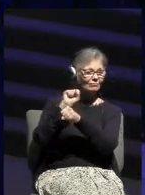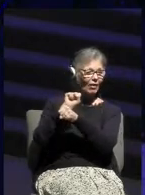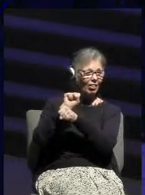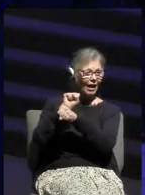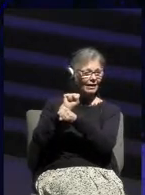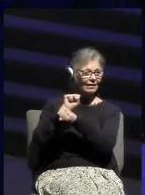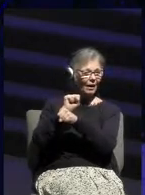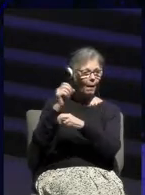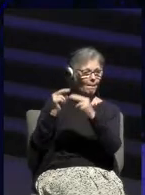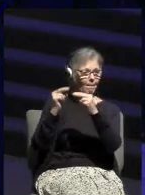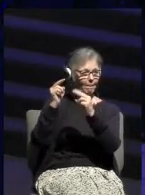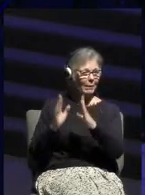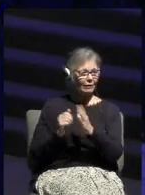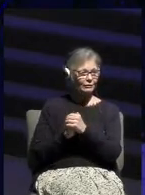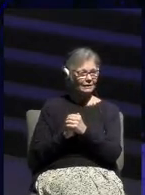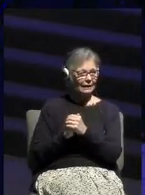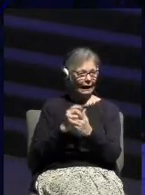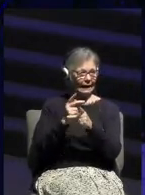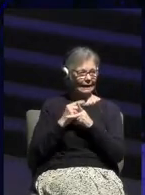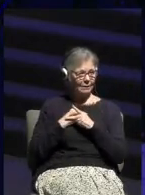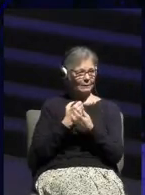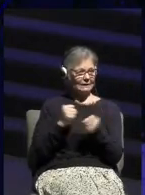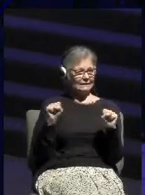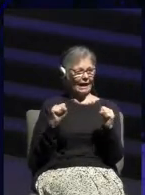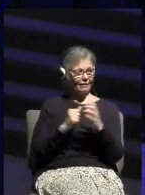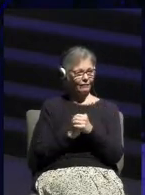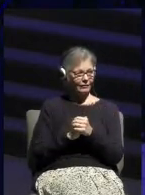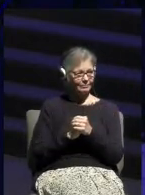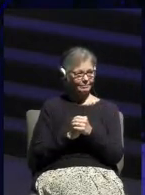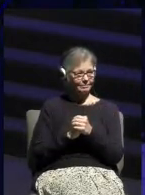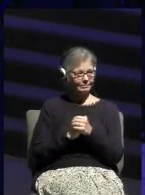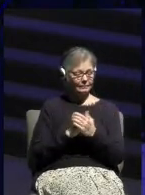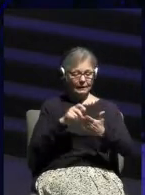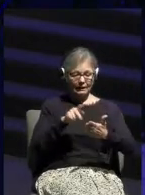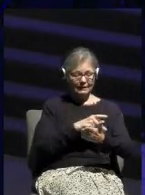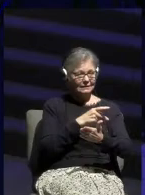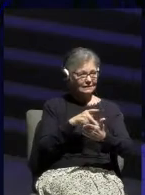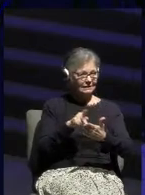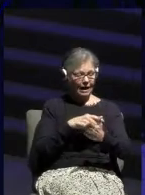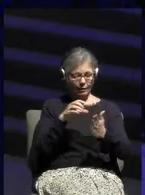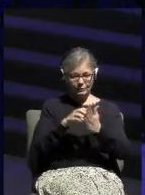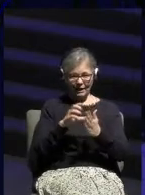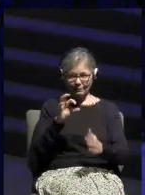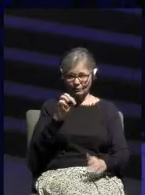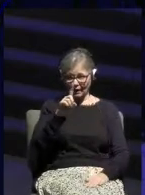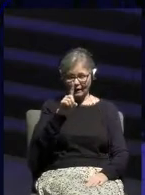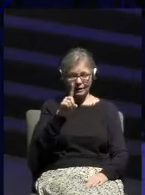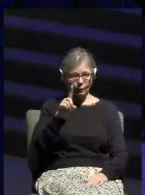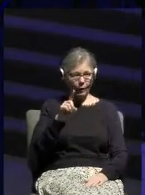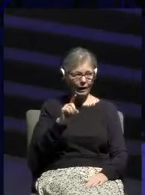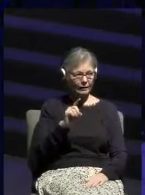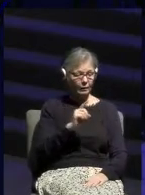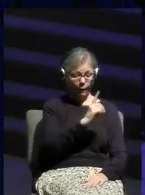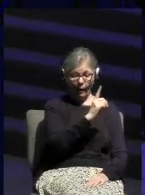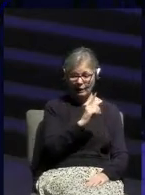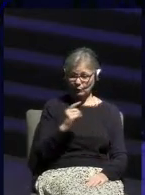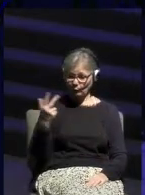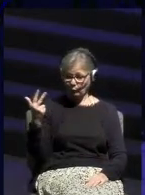The first 13 verses of Psalms 91 is